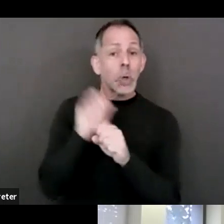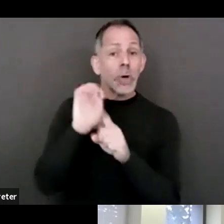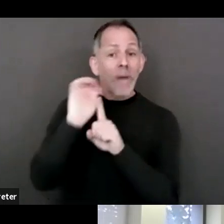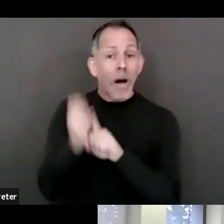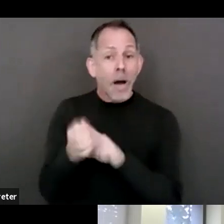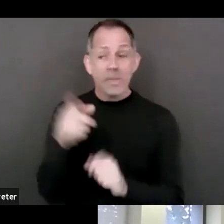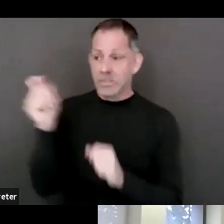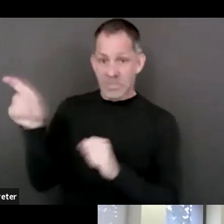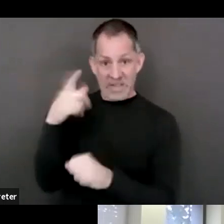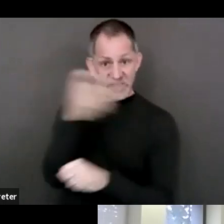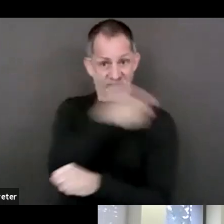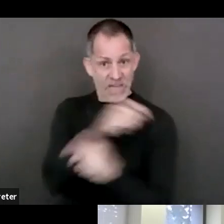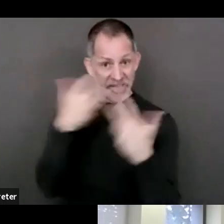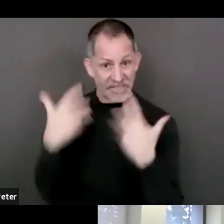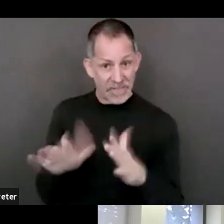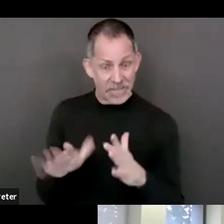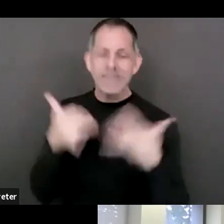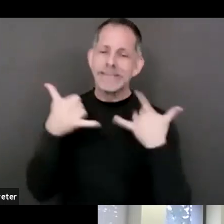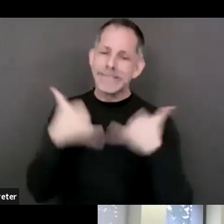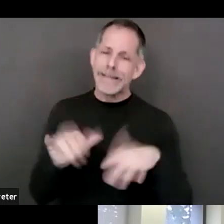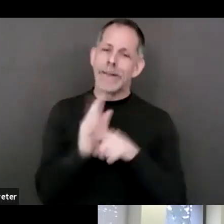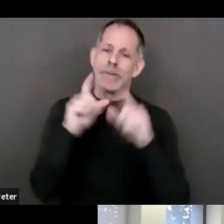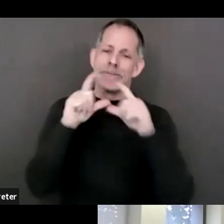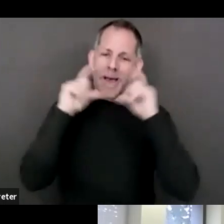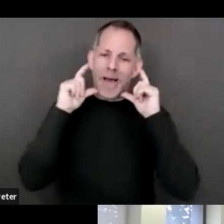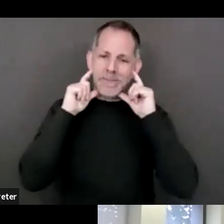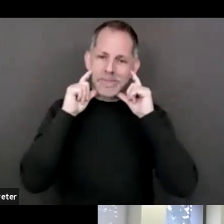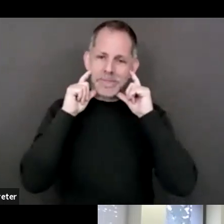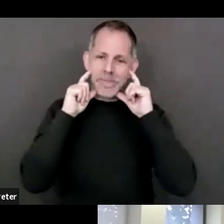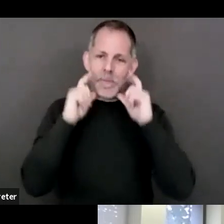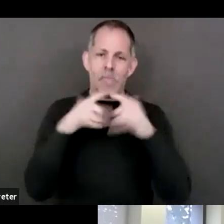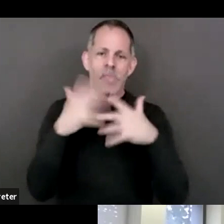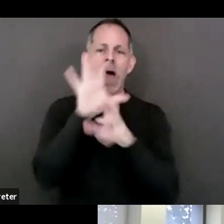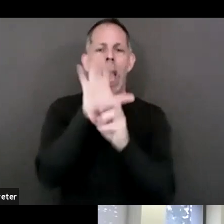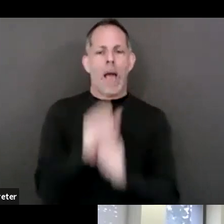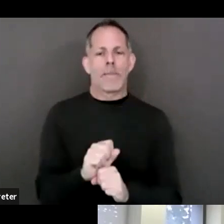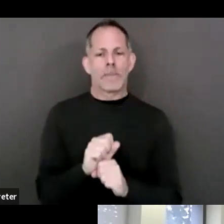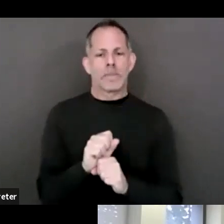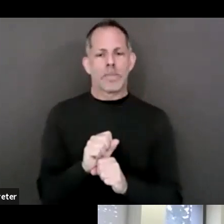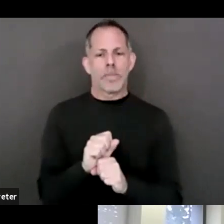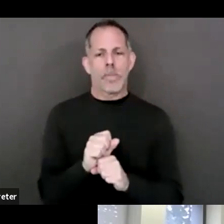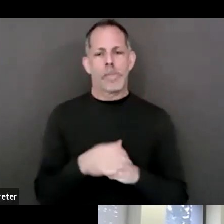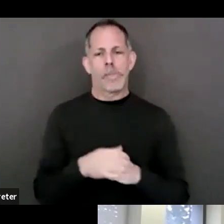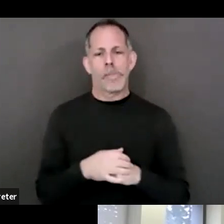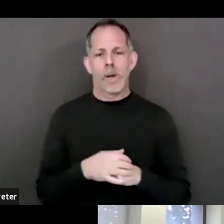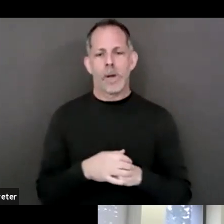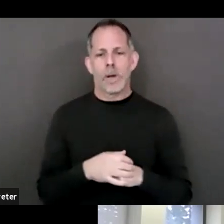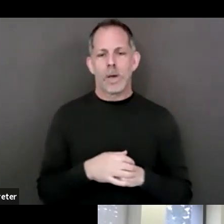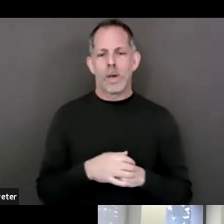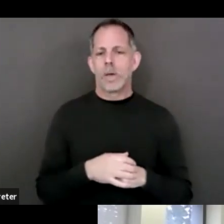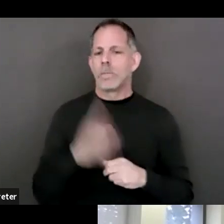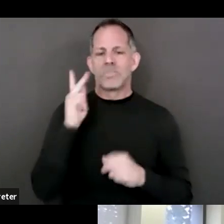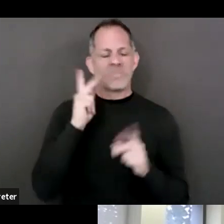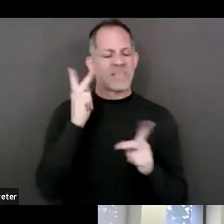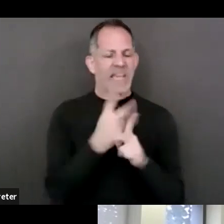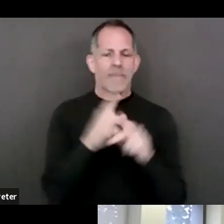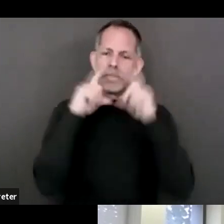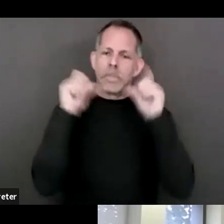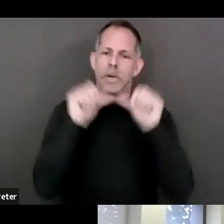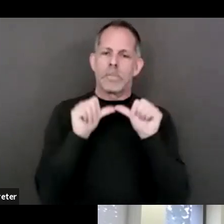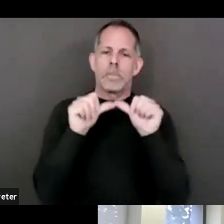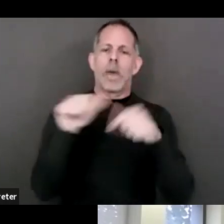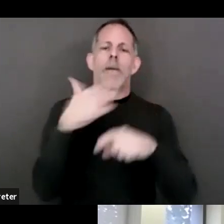let's, my personal thought is let's get a little further down the road before loosening up too